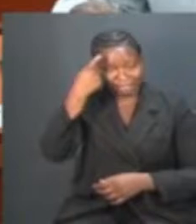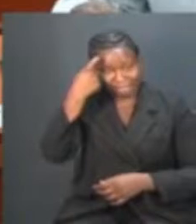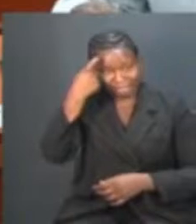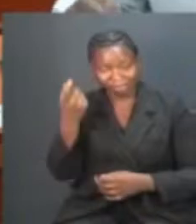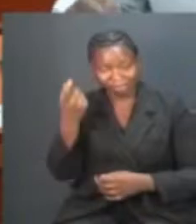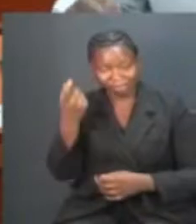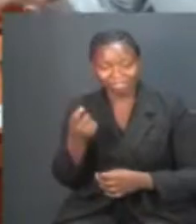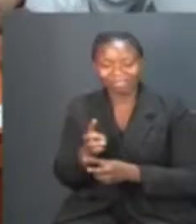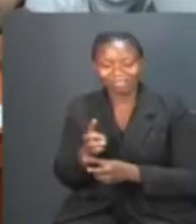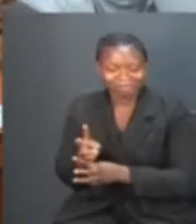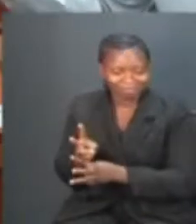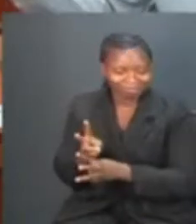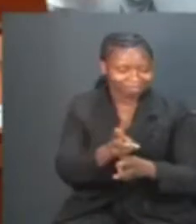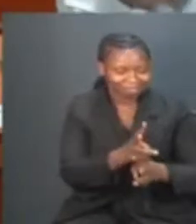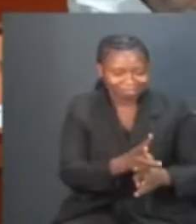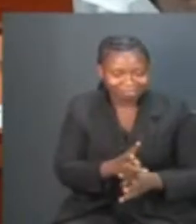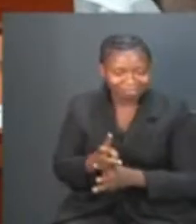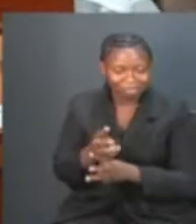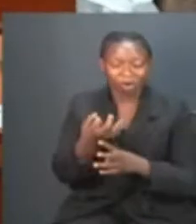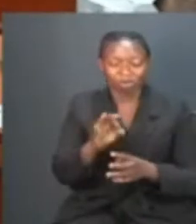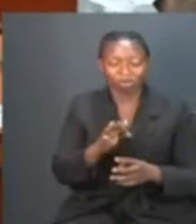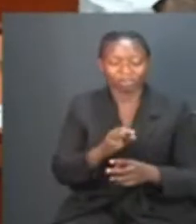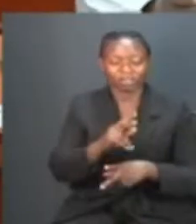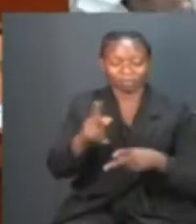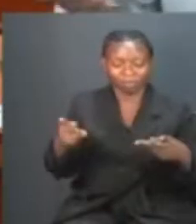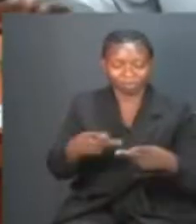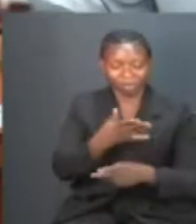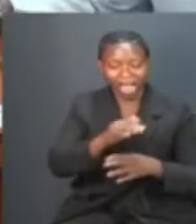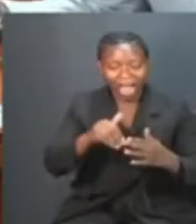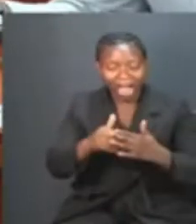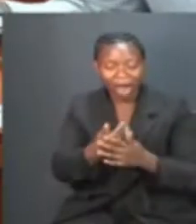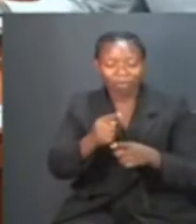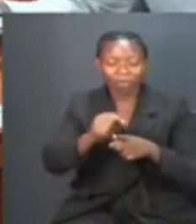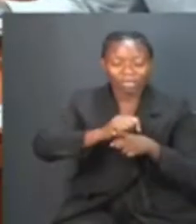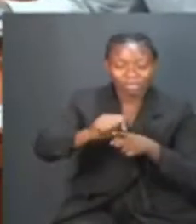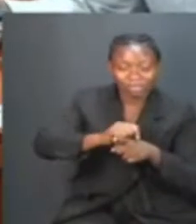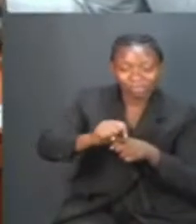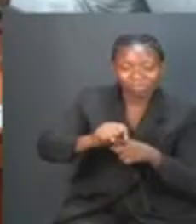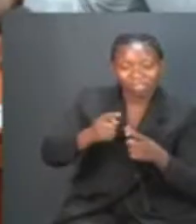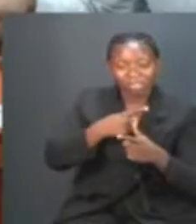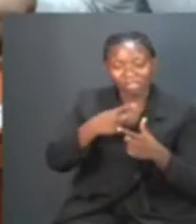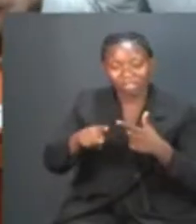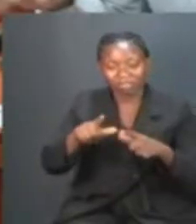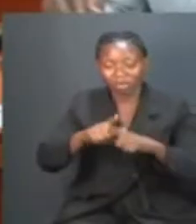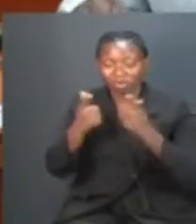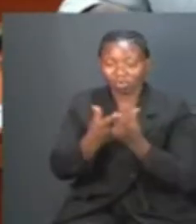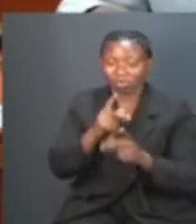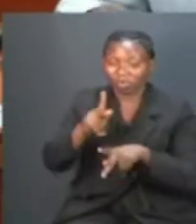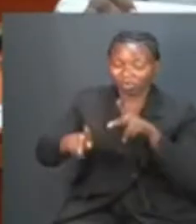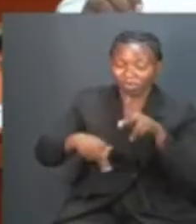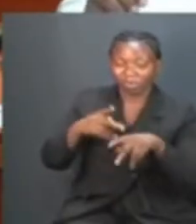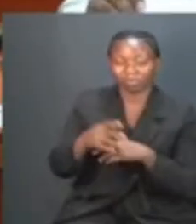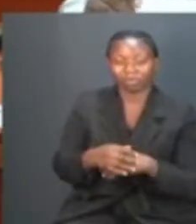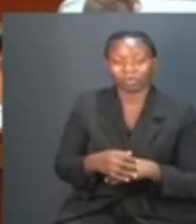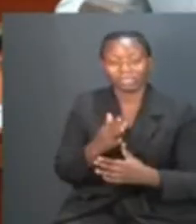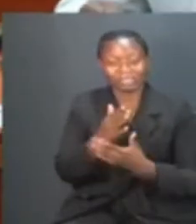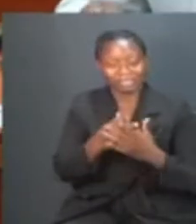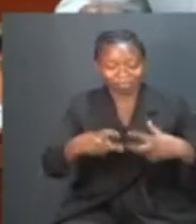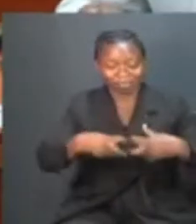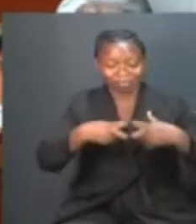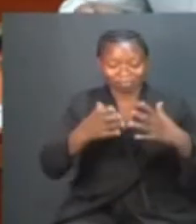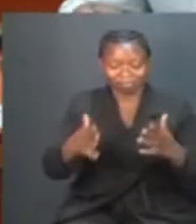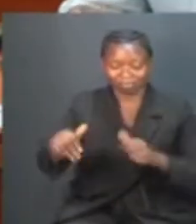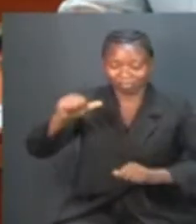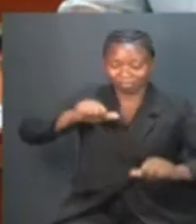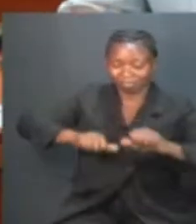a regulator of the entrepreneurs and how they train the next generation of entrepreneurs and engineers and scientists